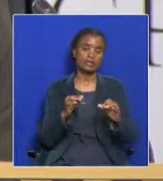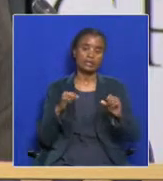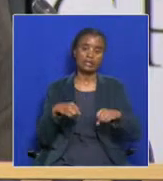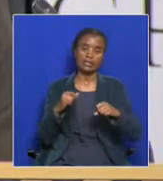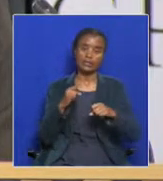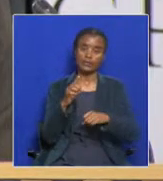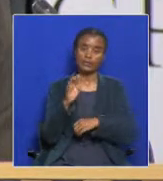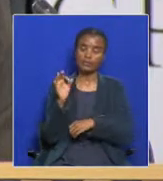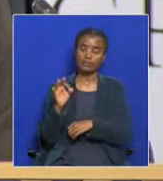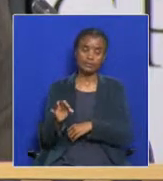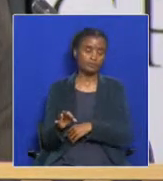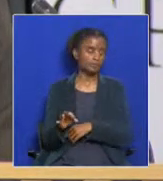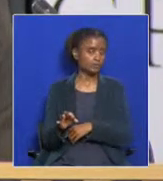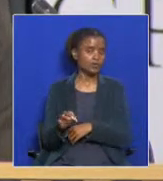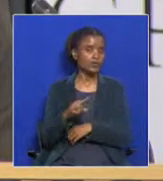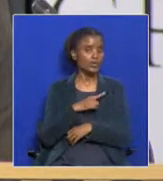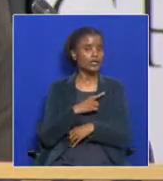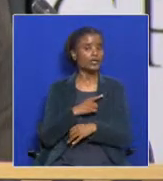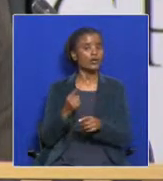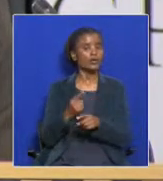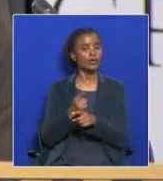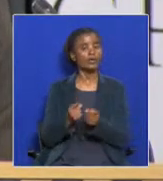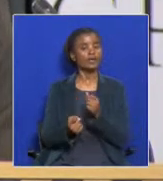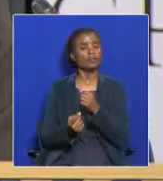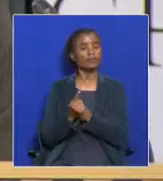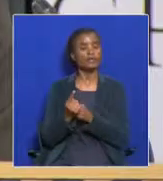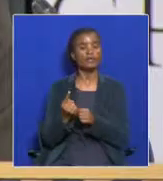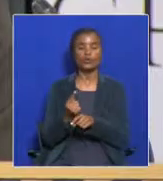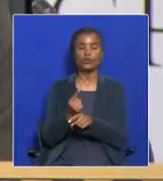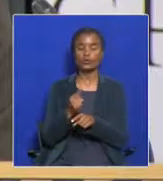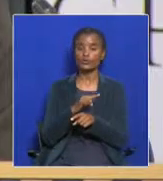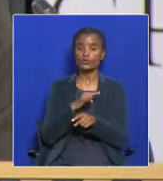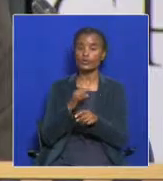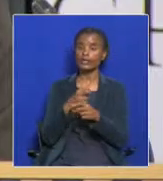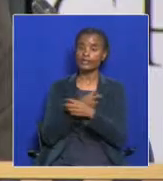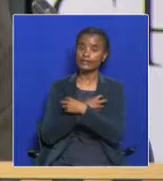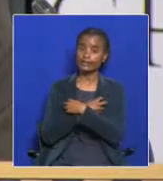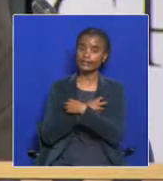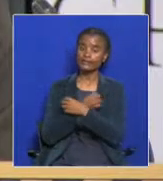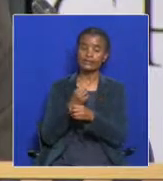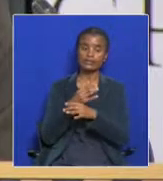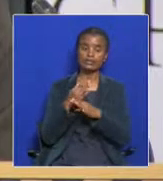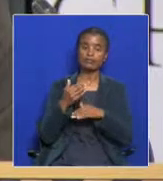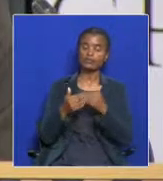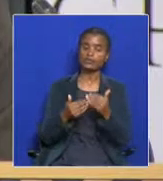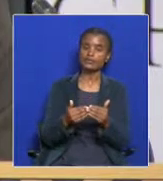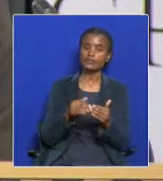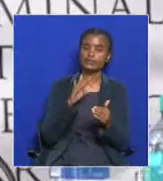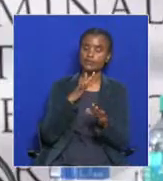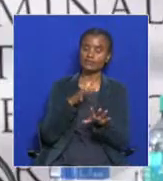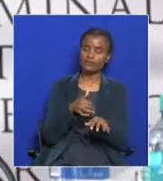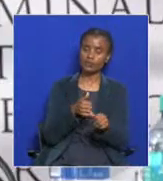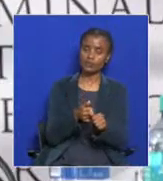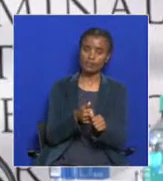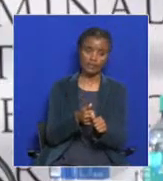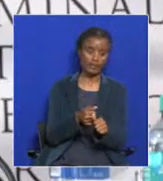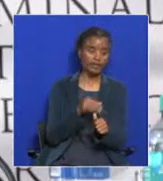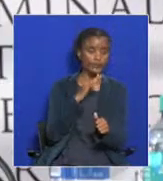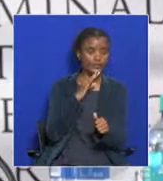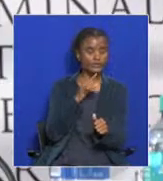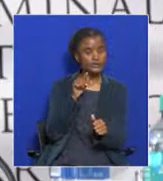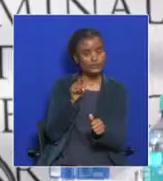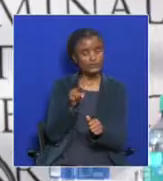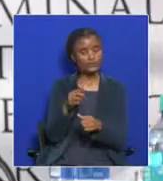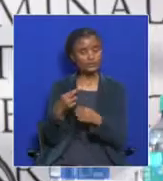leave, you started a certain process, now you need to follow up. It's only you who can do it. So the leave doesn't